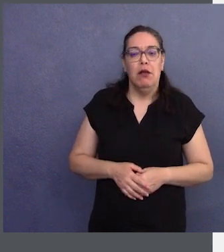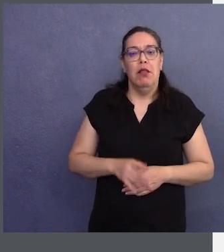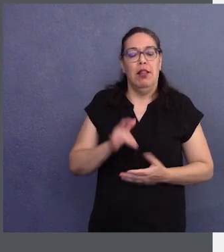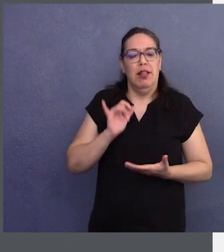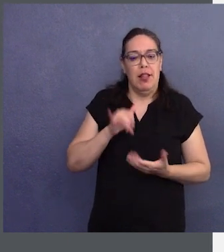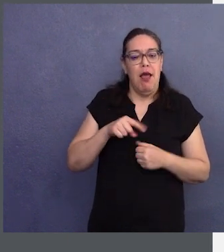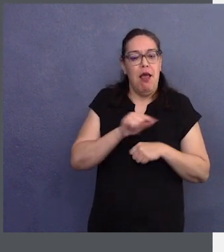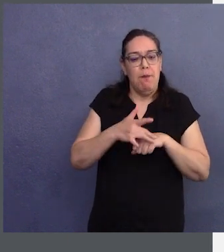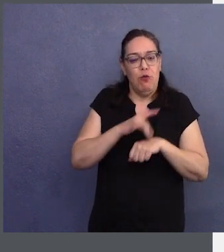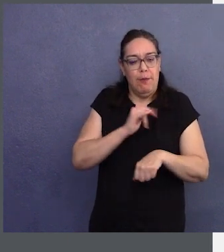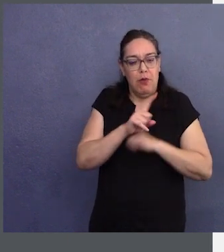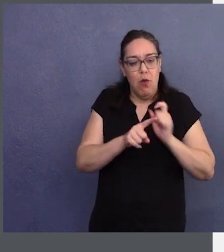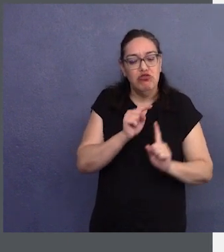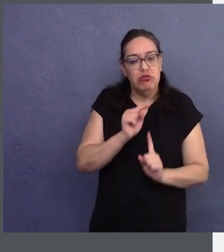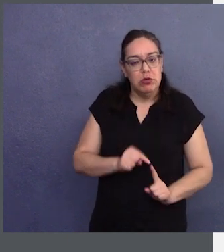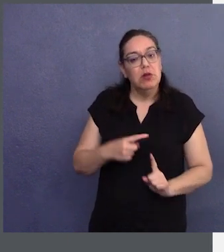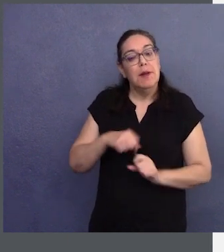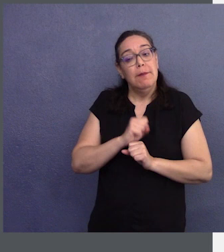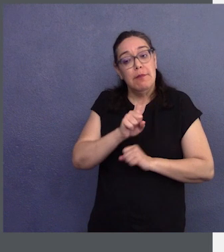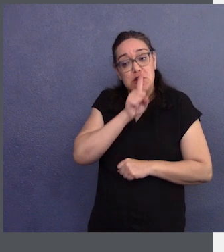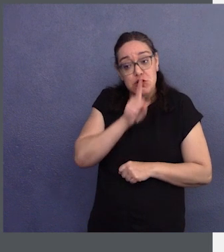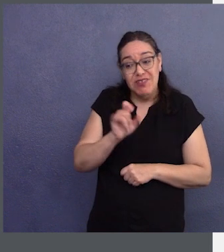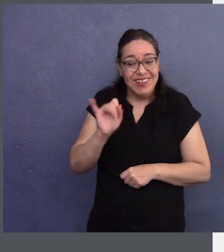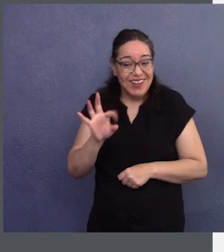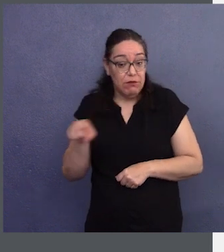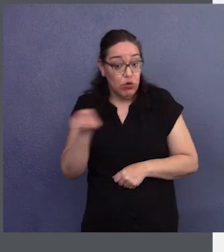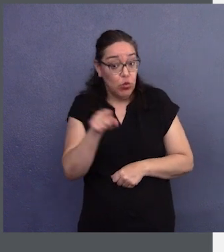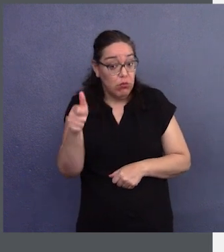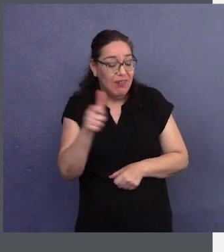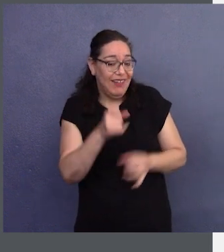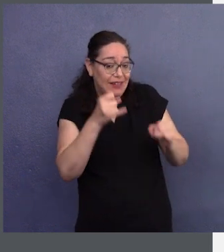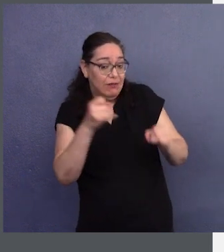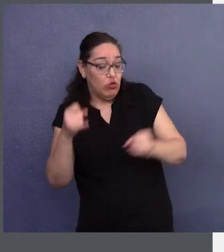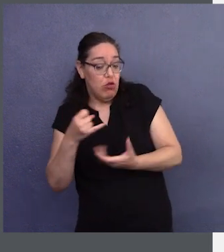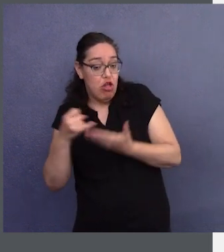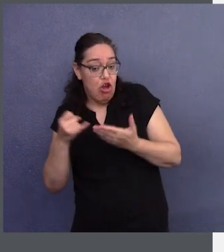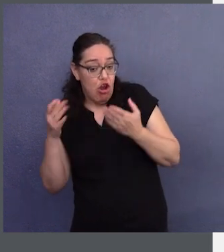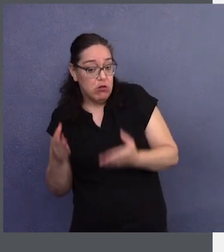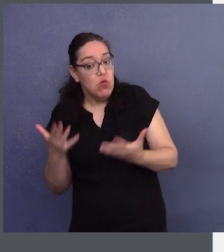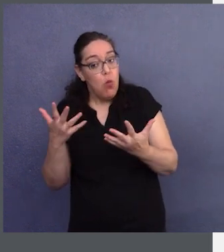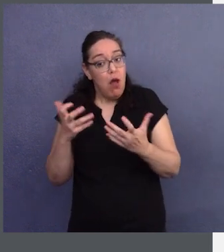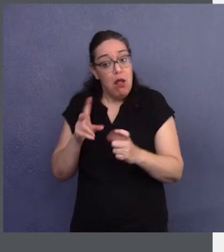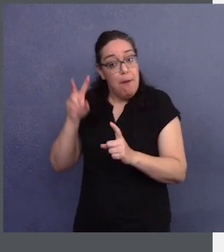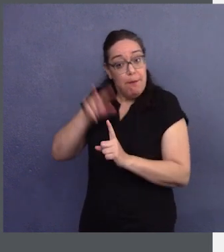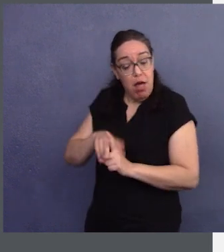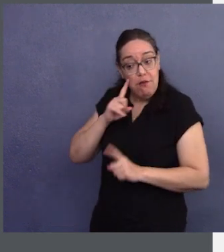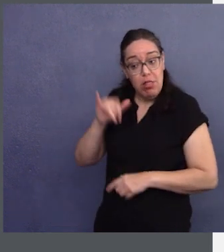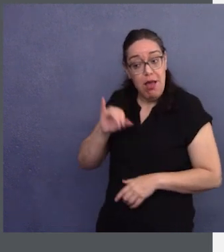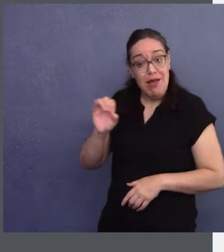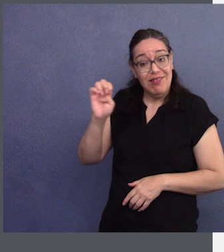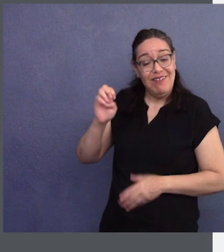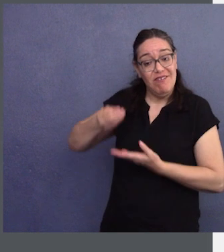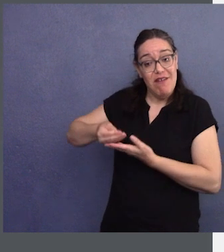That we need to make sure that if you are an individual artist that want to apply for the IE funds, that you have